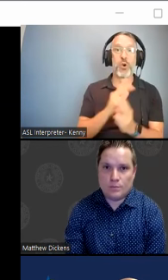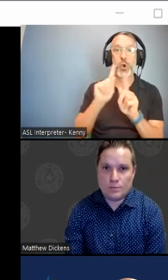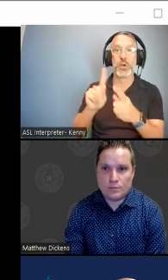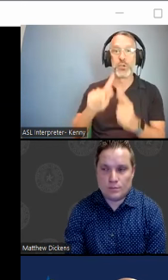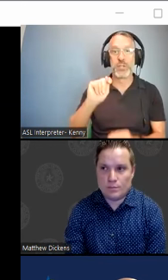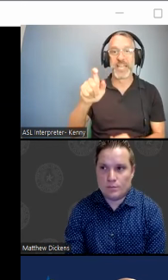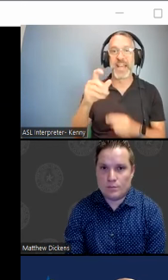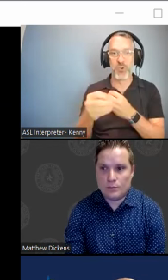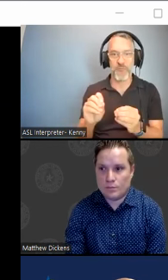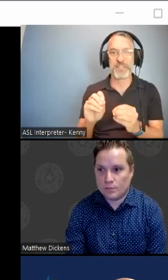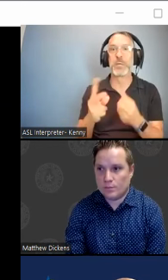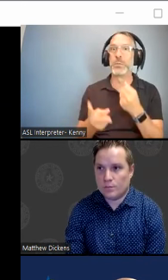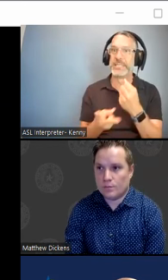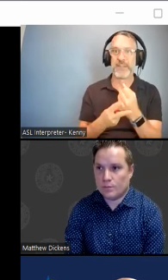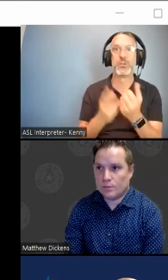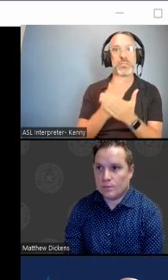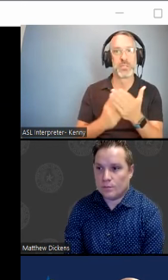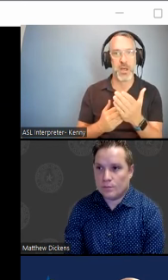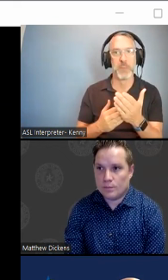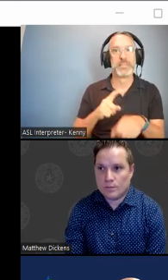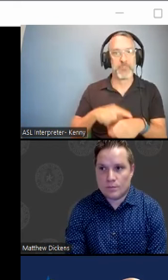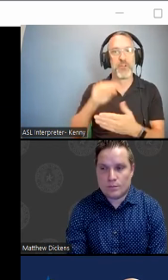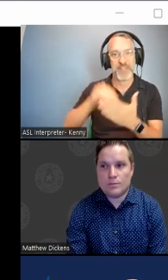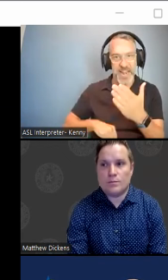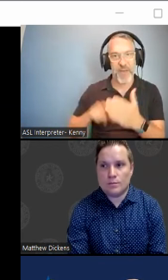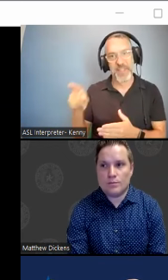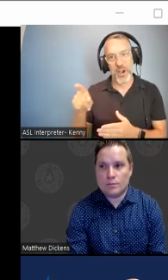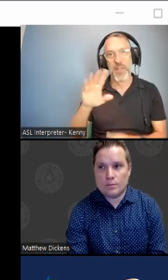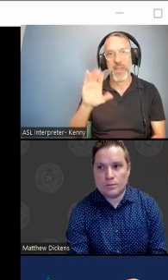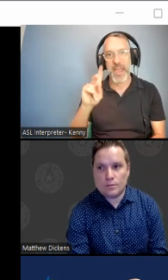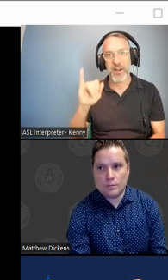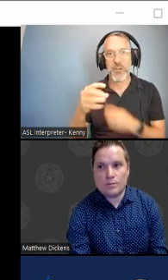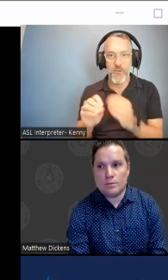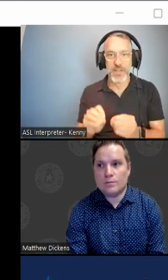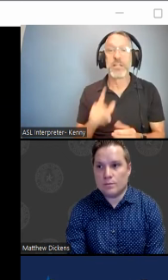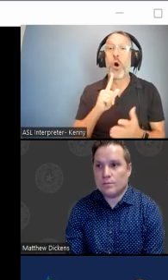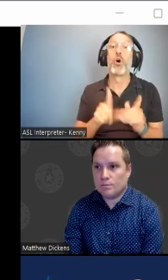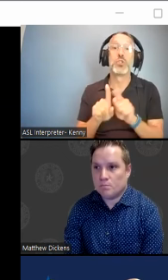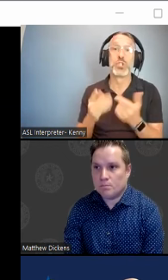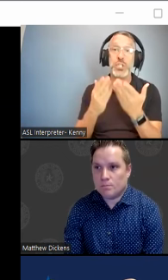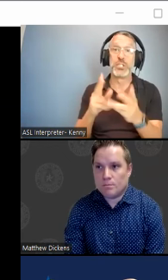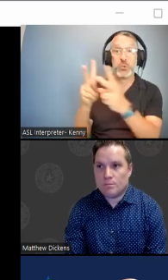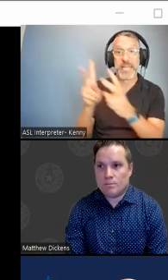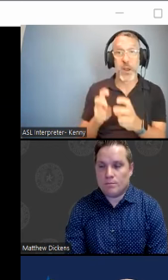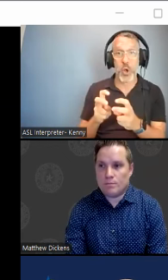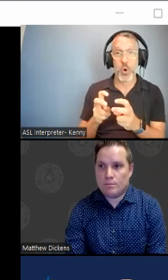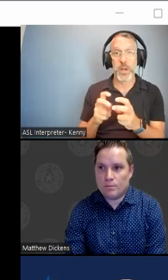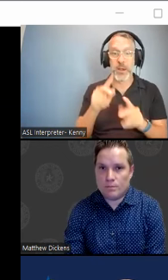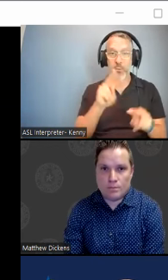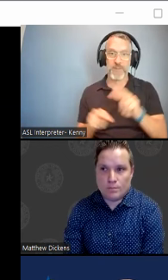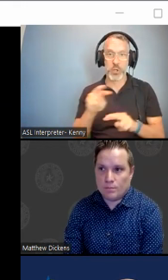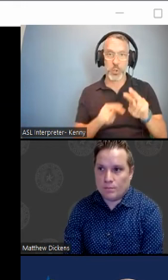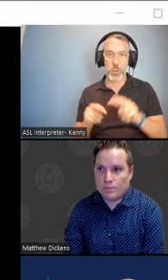tax office. It'll save you some hassle there having to fill it out at the county. I would also suggest that you download and review